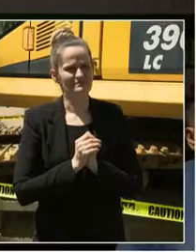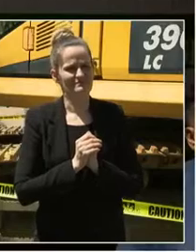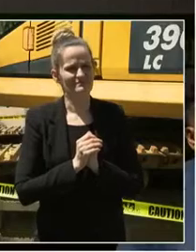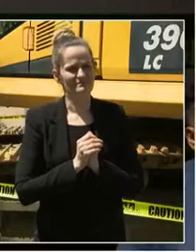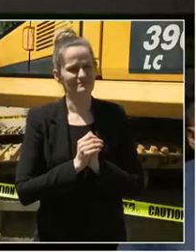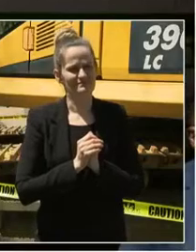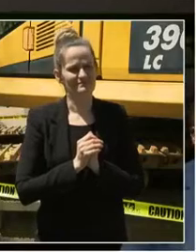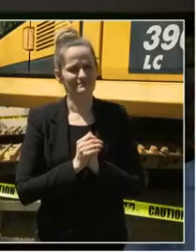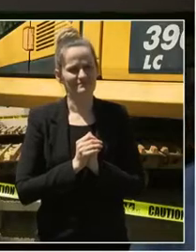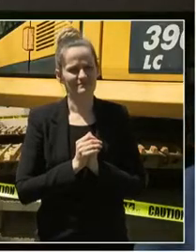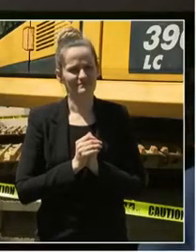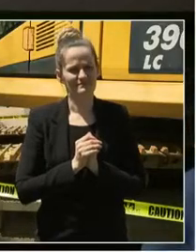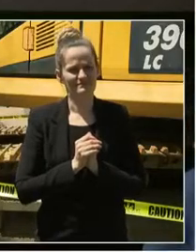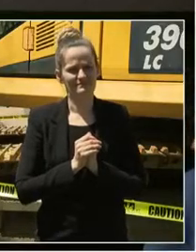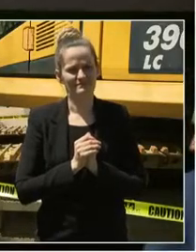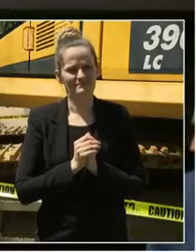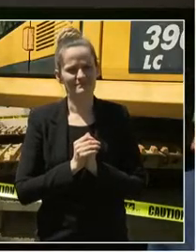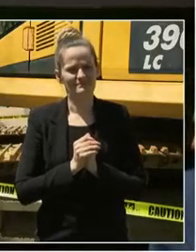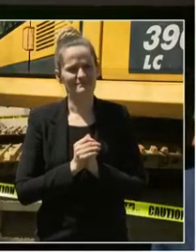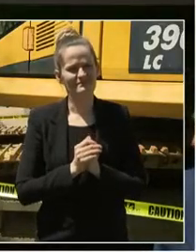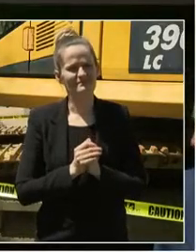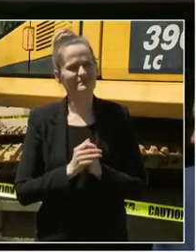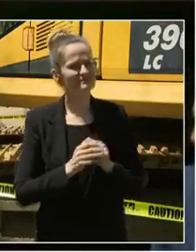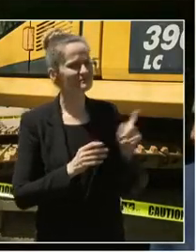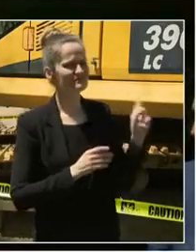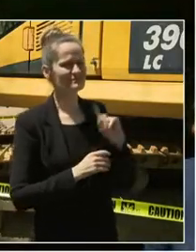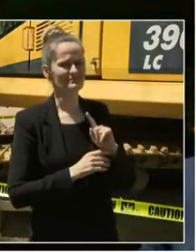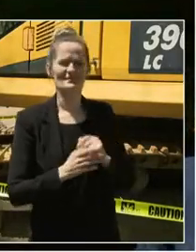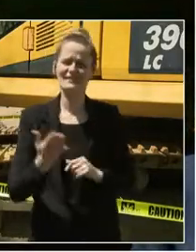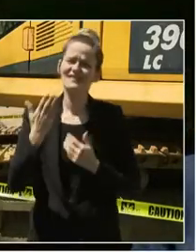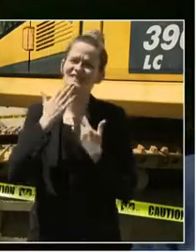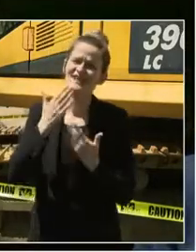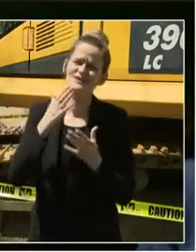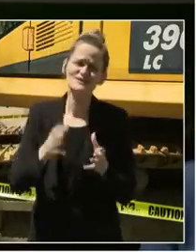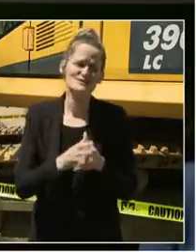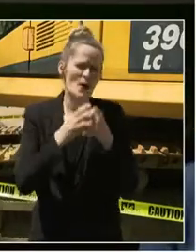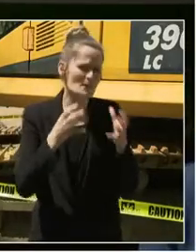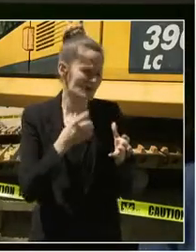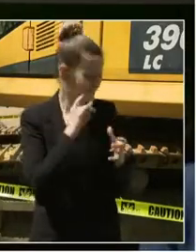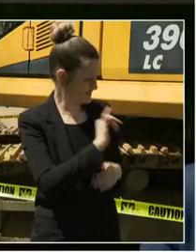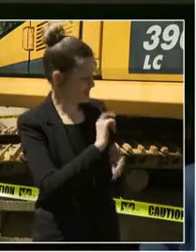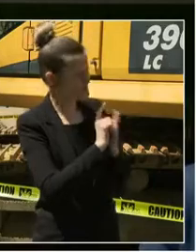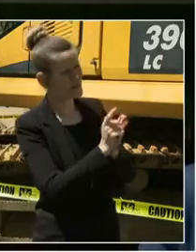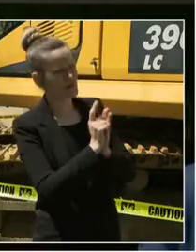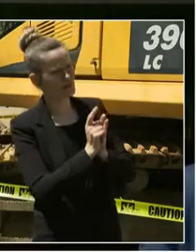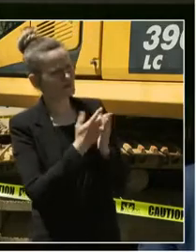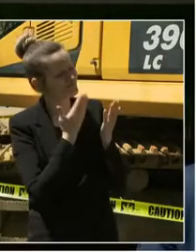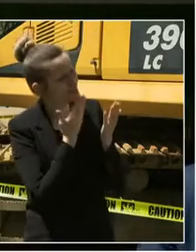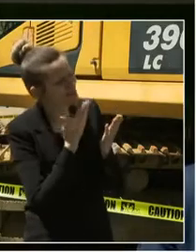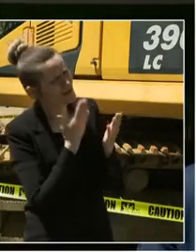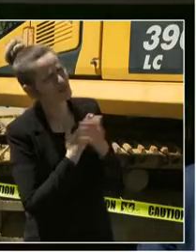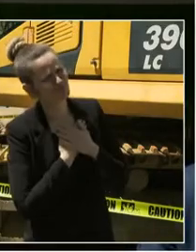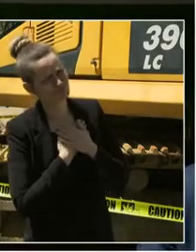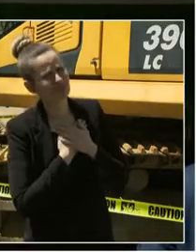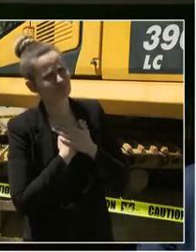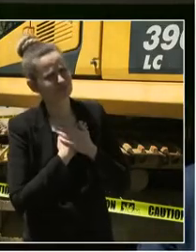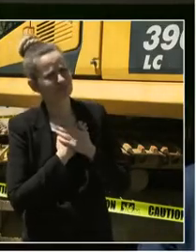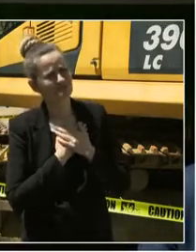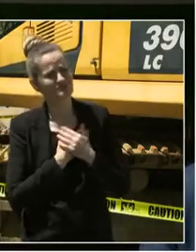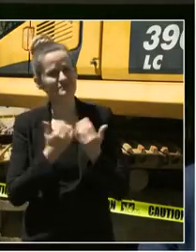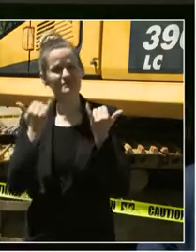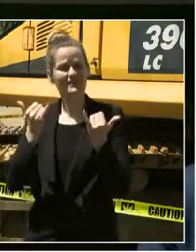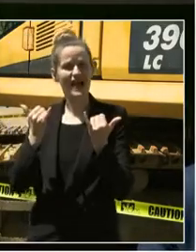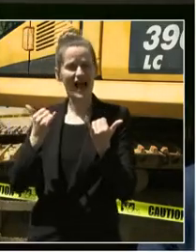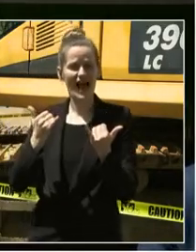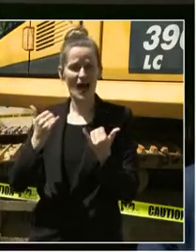Thanks for that full circle moment, Mayor. And now we are going to hear from two of